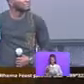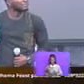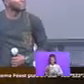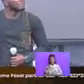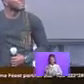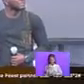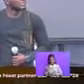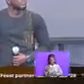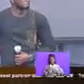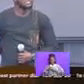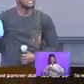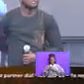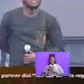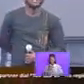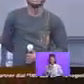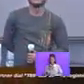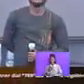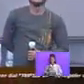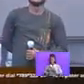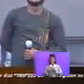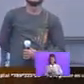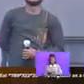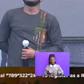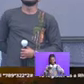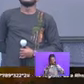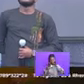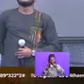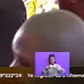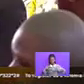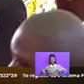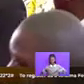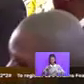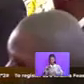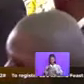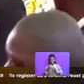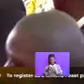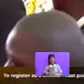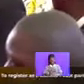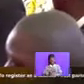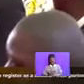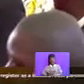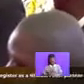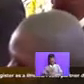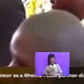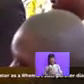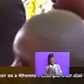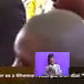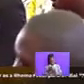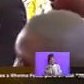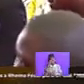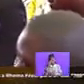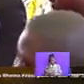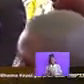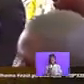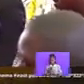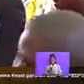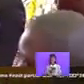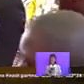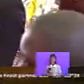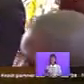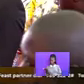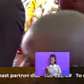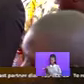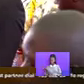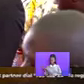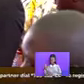be 500 strong men that is going to rise around you and please be careful because some of them